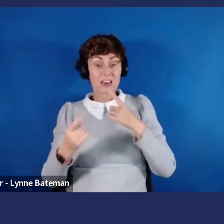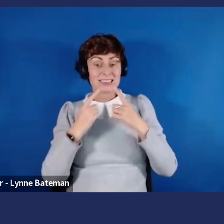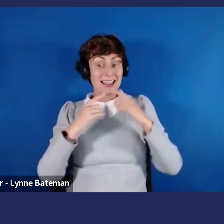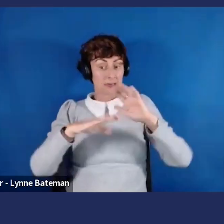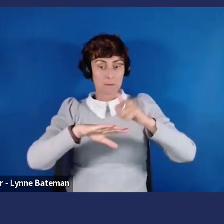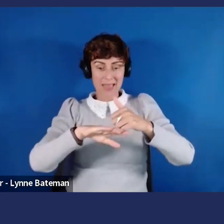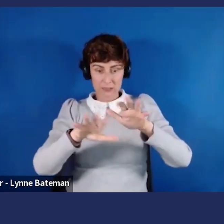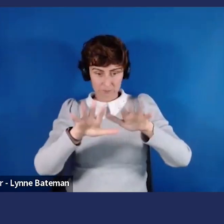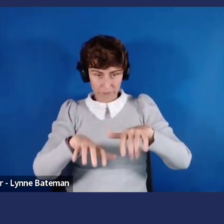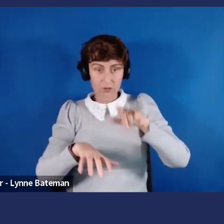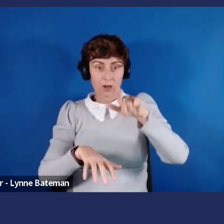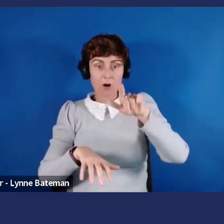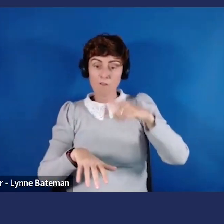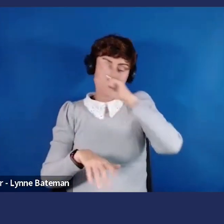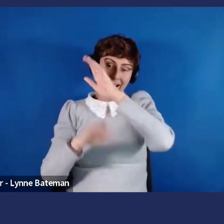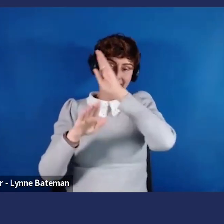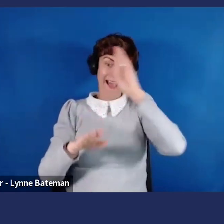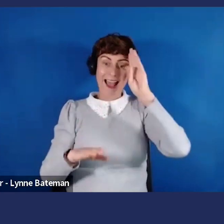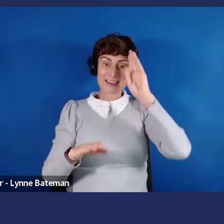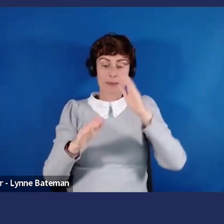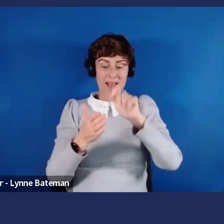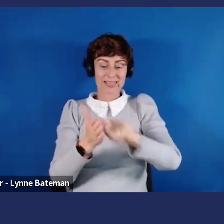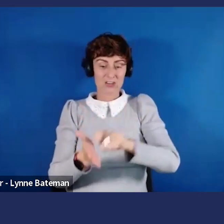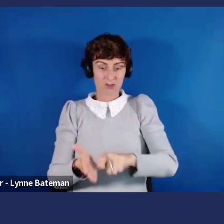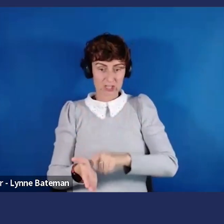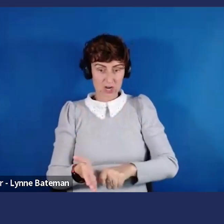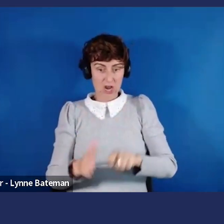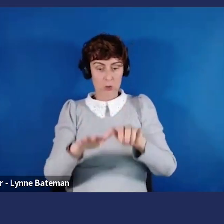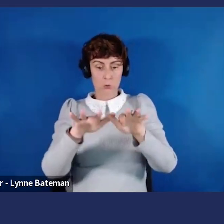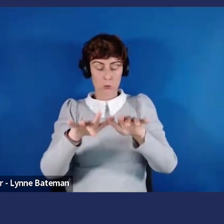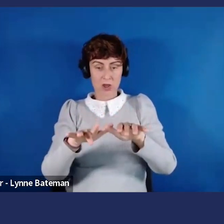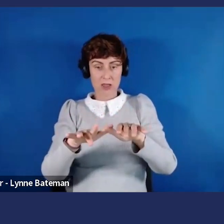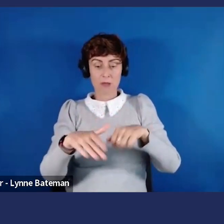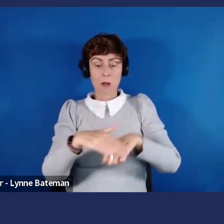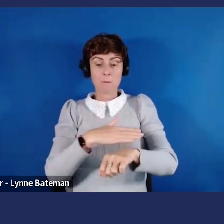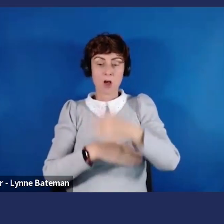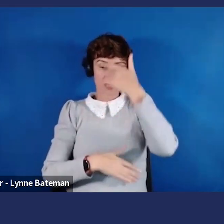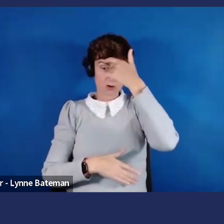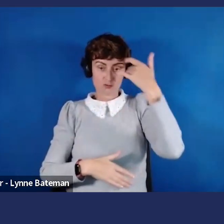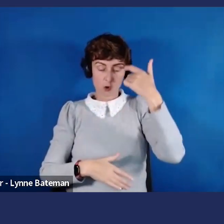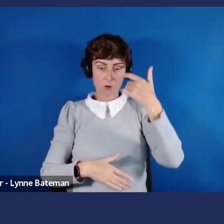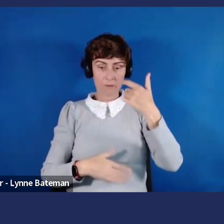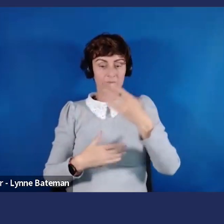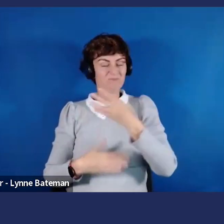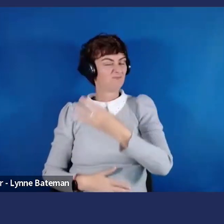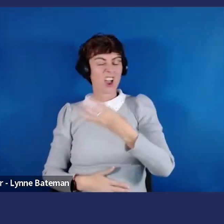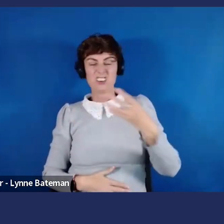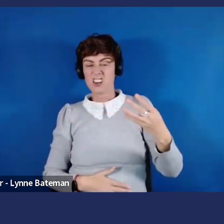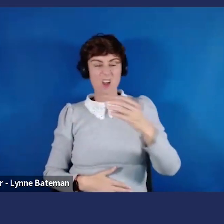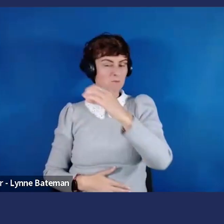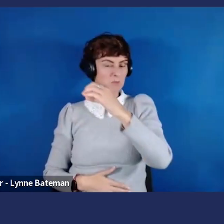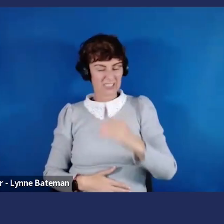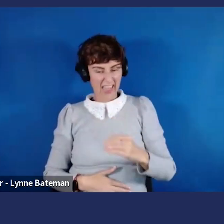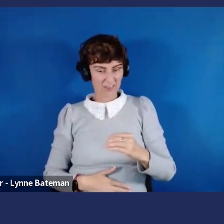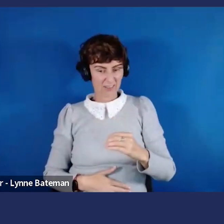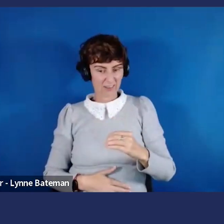of academic literature and you type in the words birth trauma, about 99% of the hits that you would get back would be papers